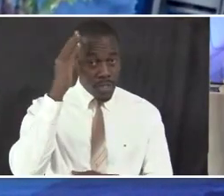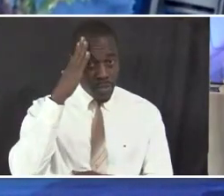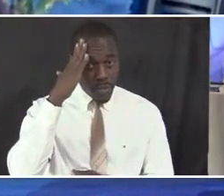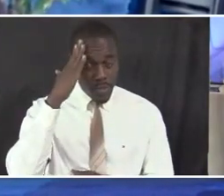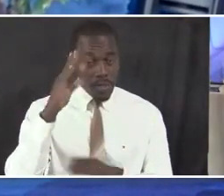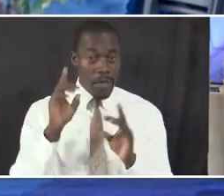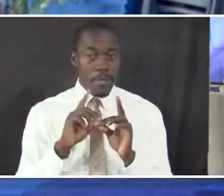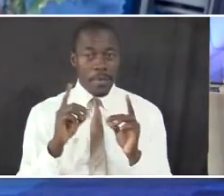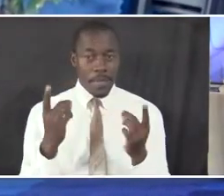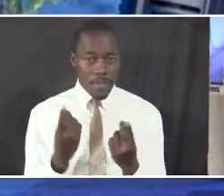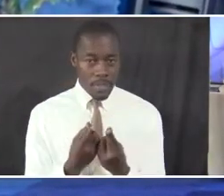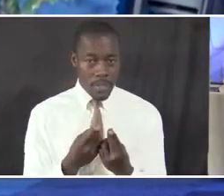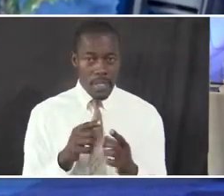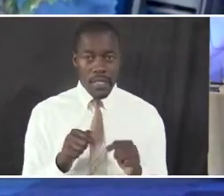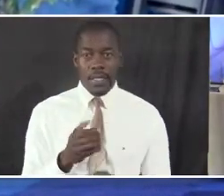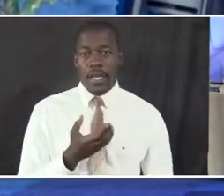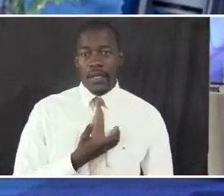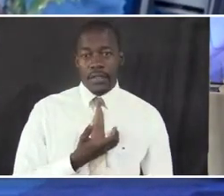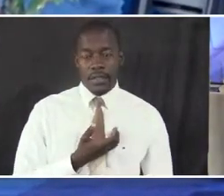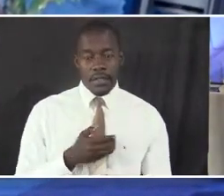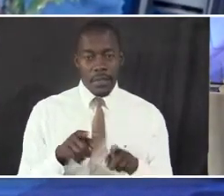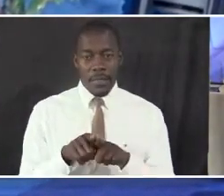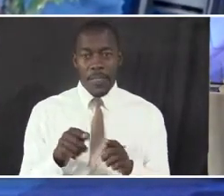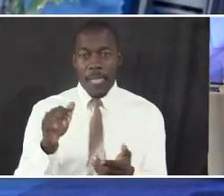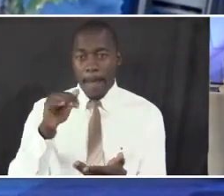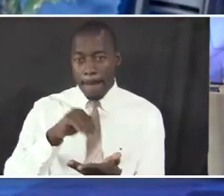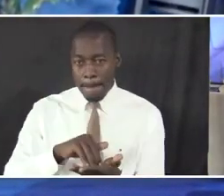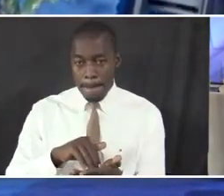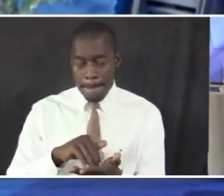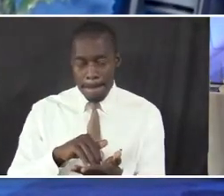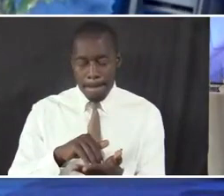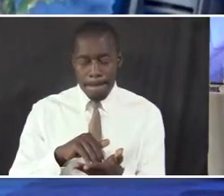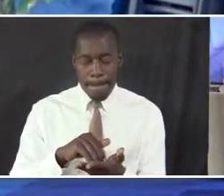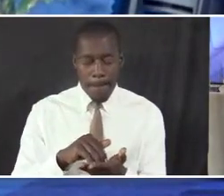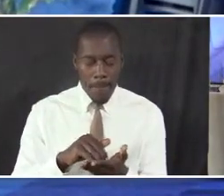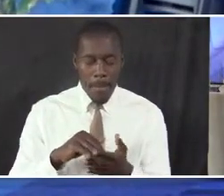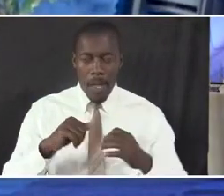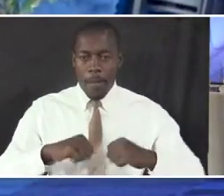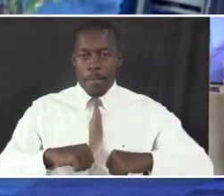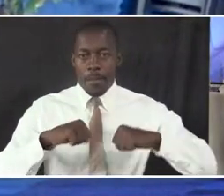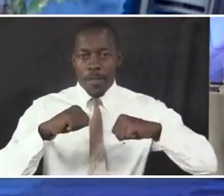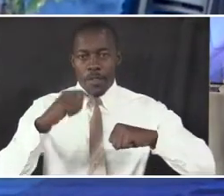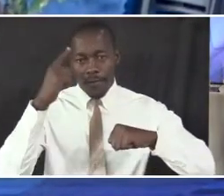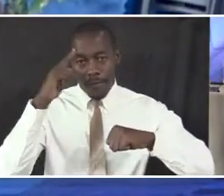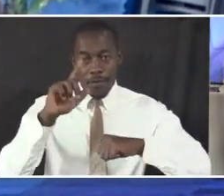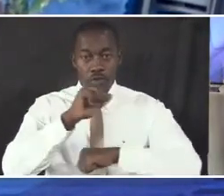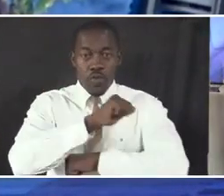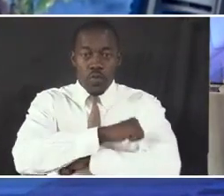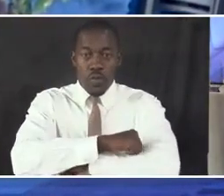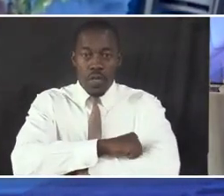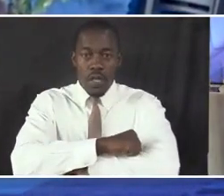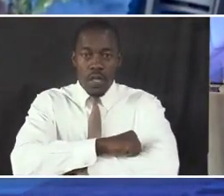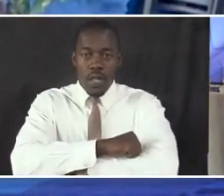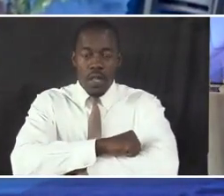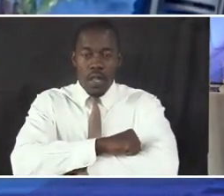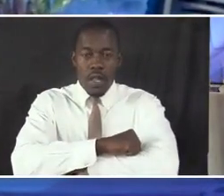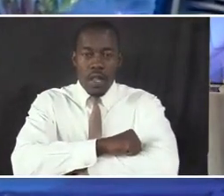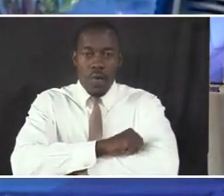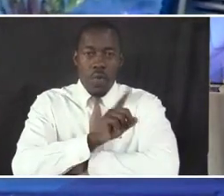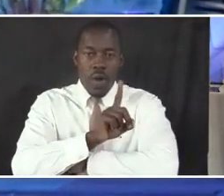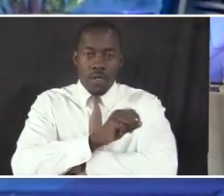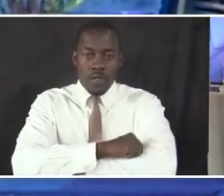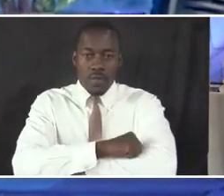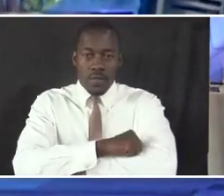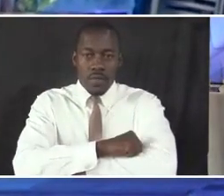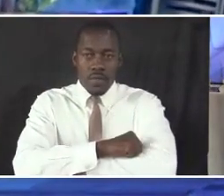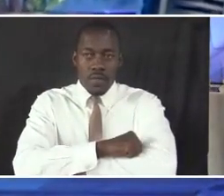pastoral council. I am also the chair of our school, the board chair of our school. I